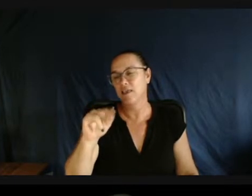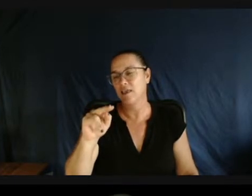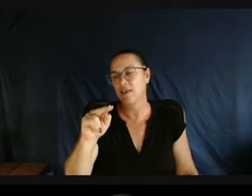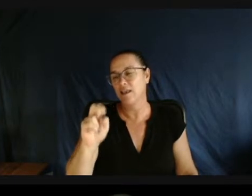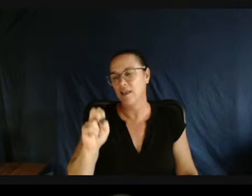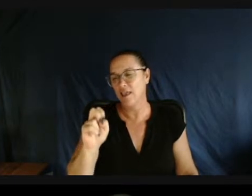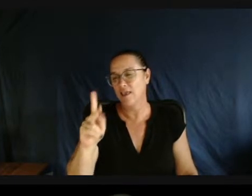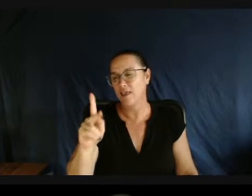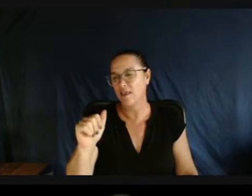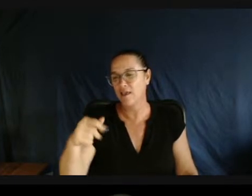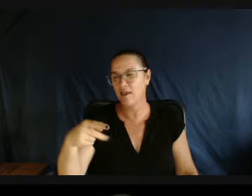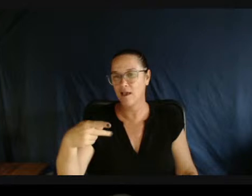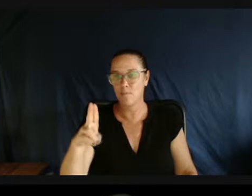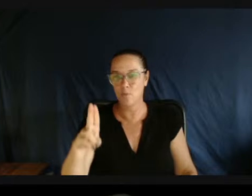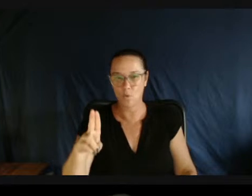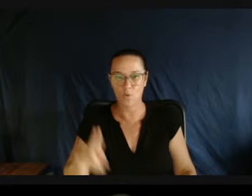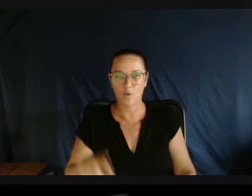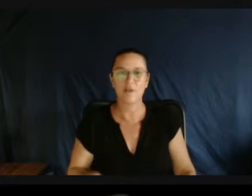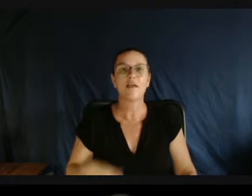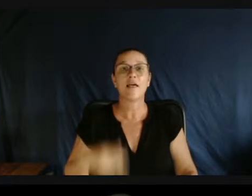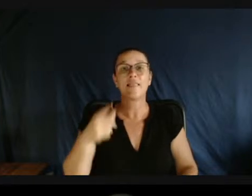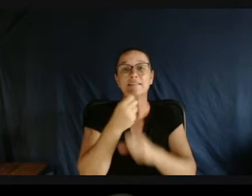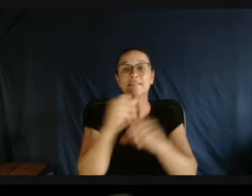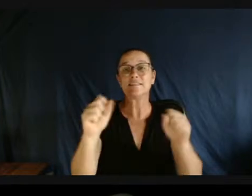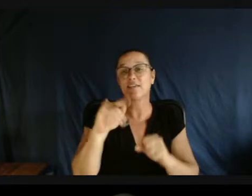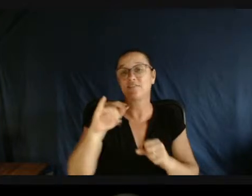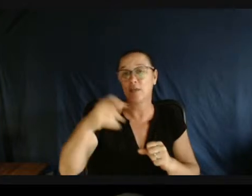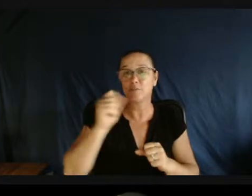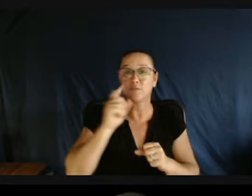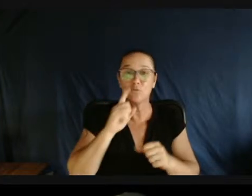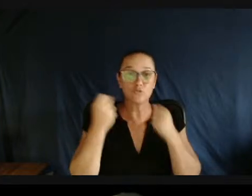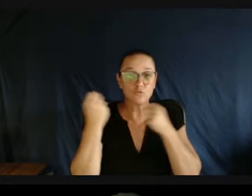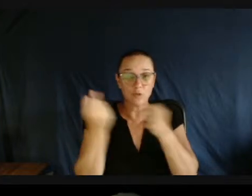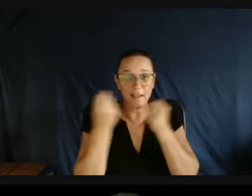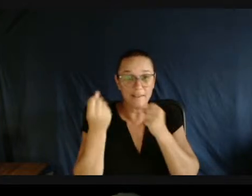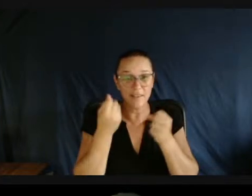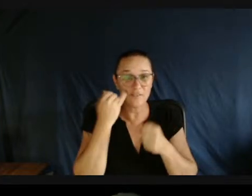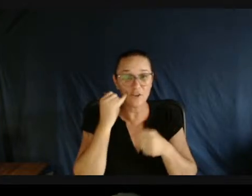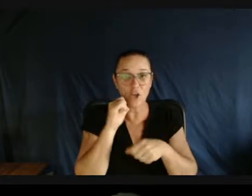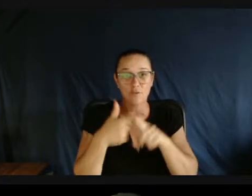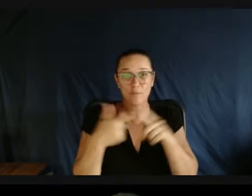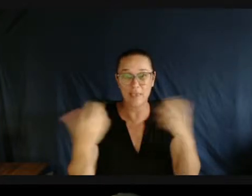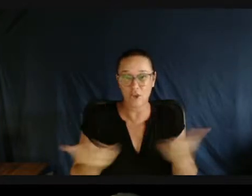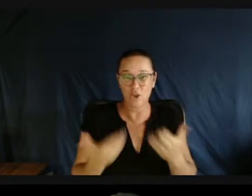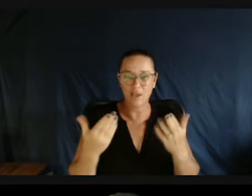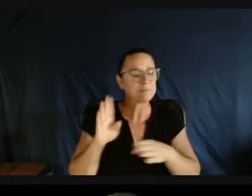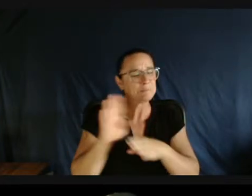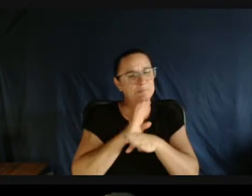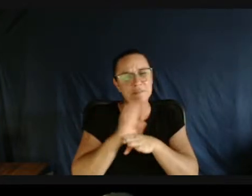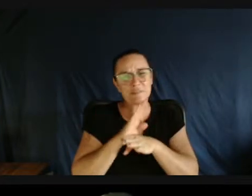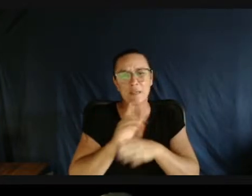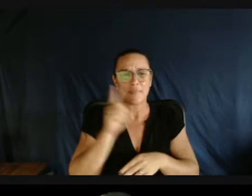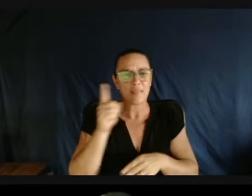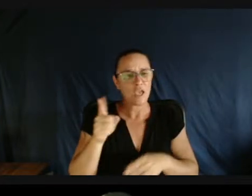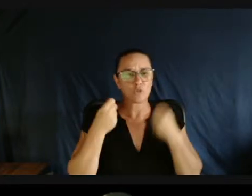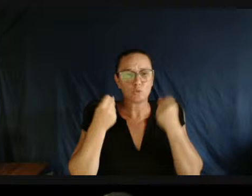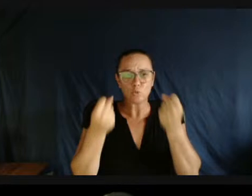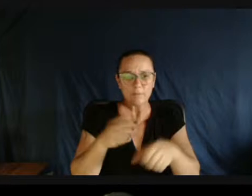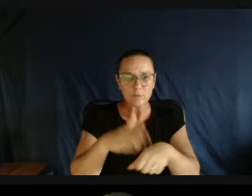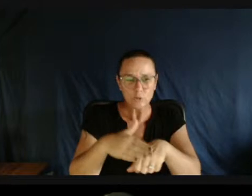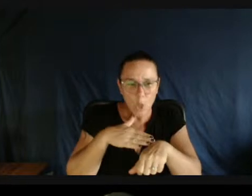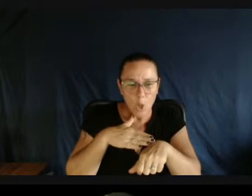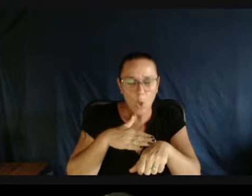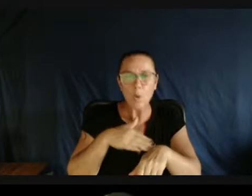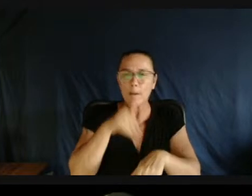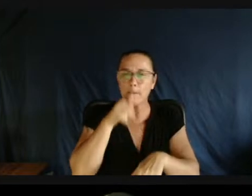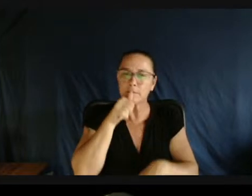Just a safe tips for driving if you're not from around here. It's busy in the park. Drive slow. Be